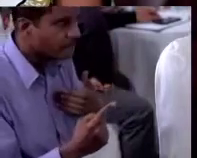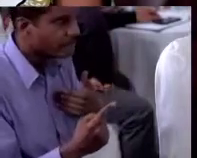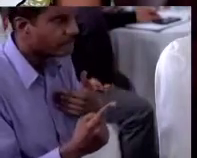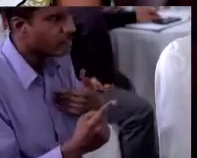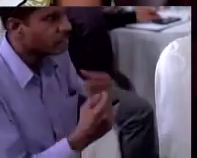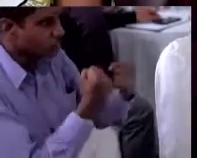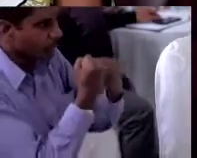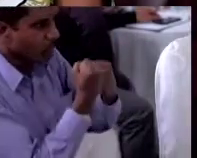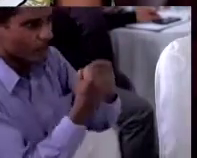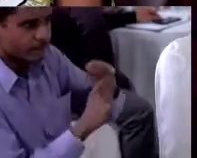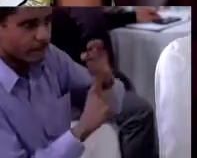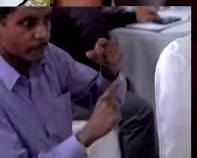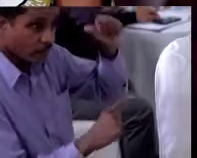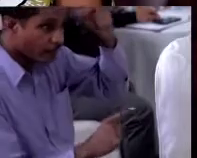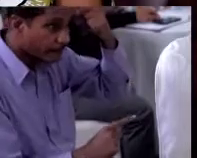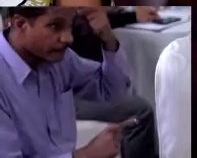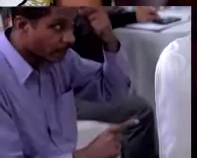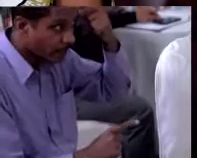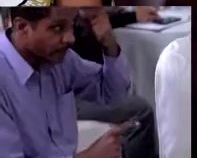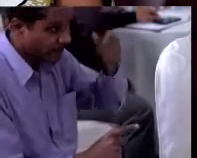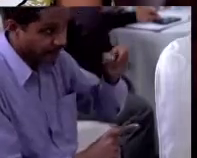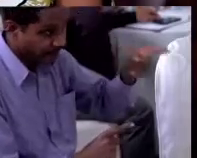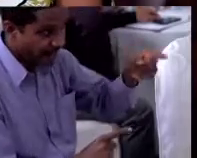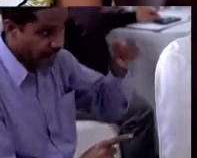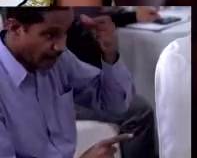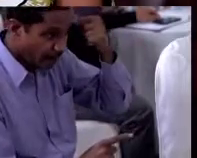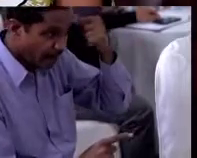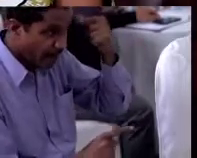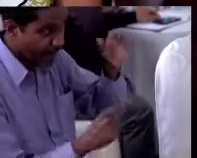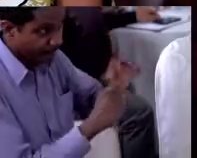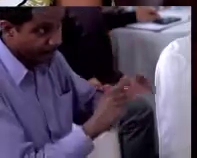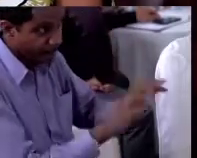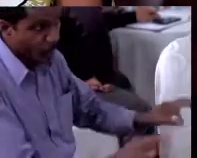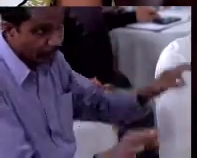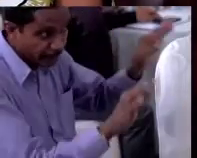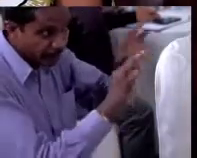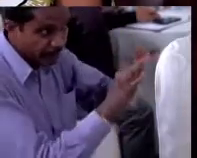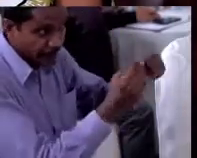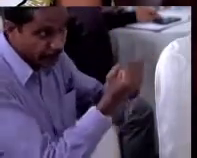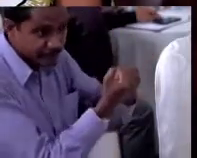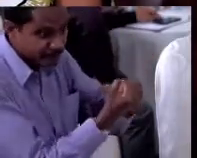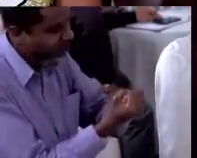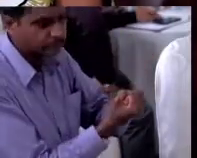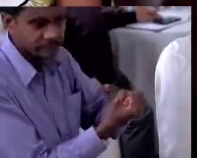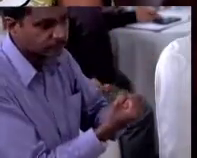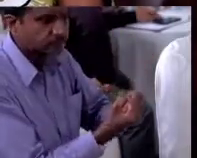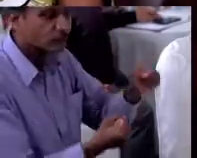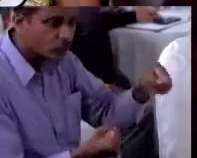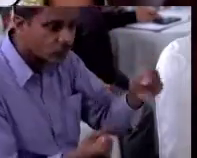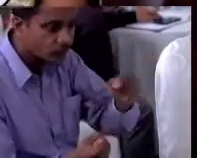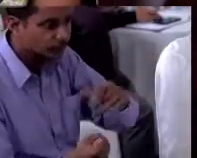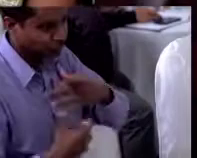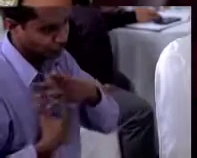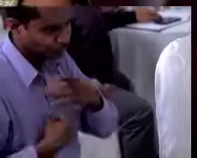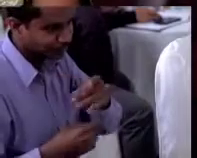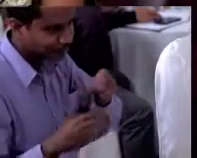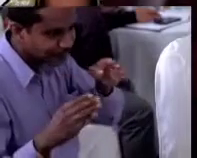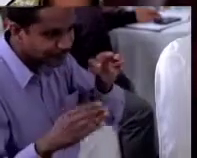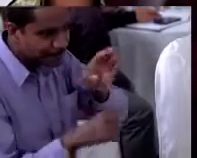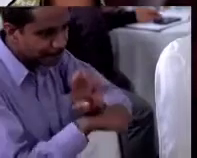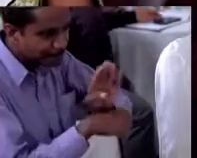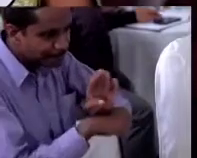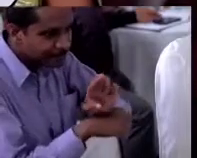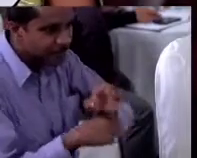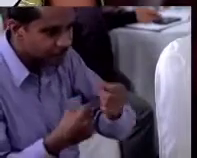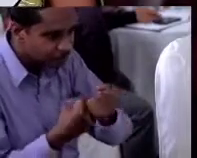understand that while we are having facilities extended to us by government, government is not the main investor in the fashion industry. The stakeholders